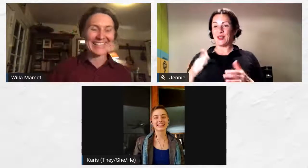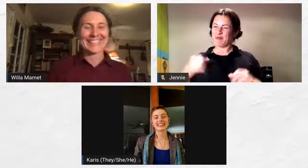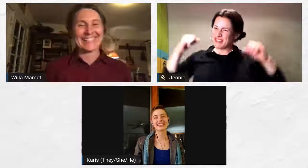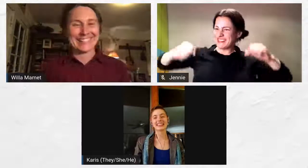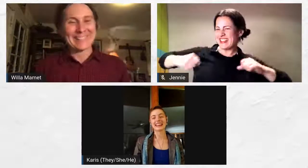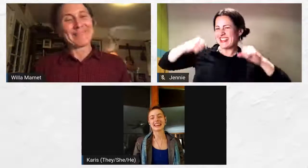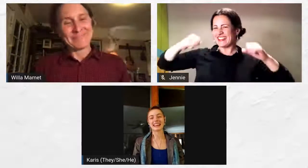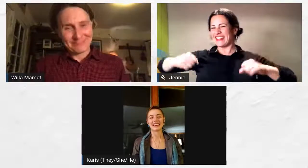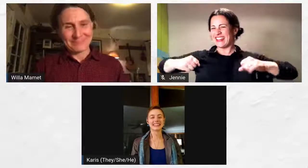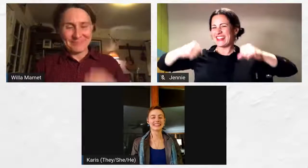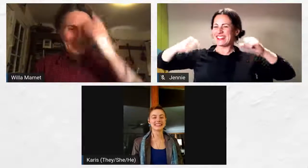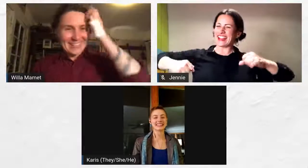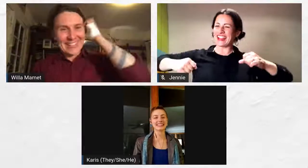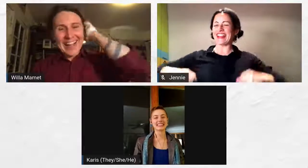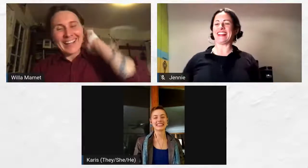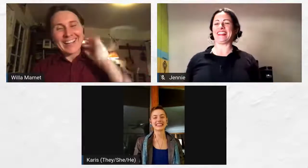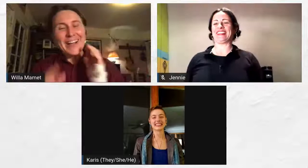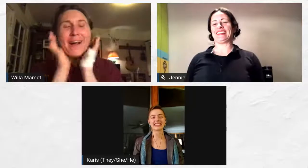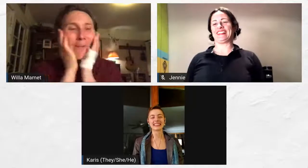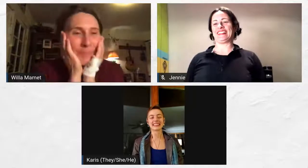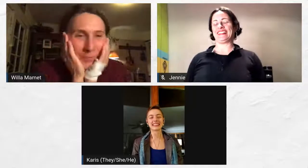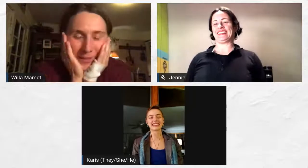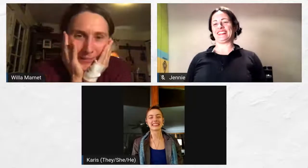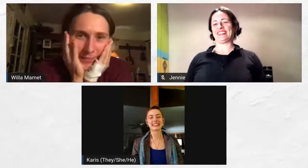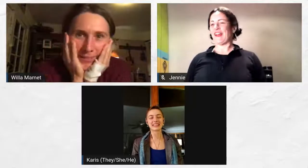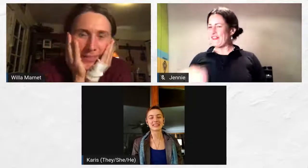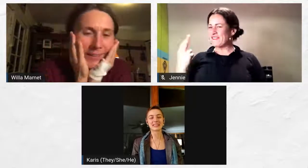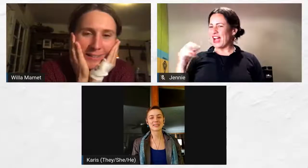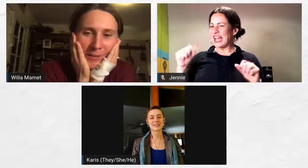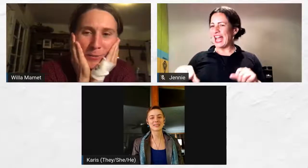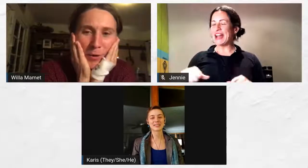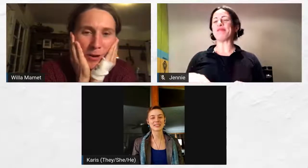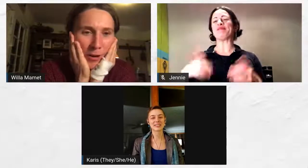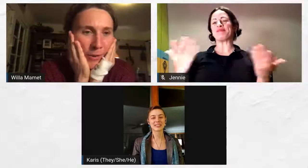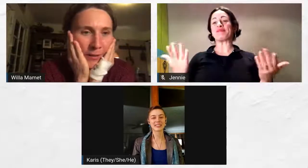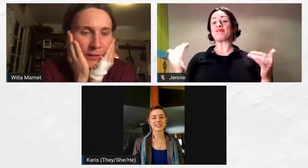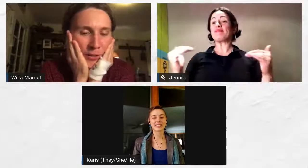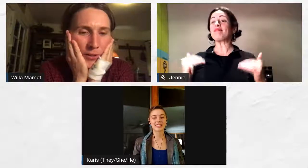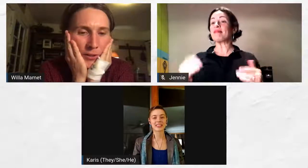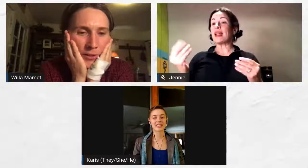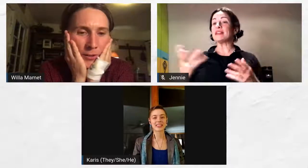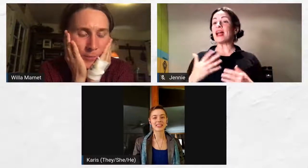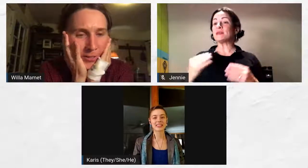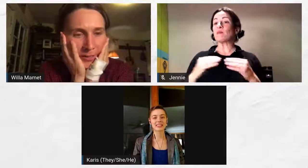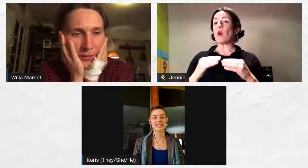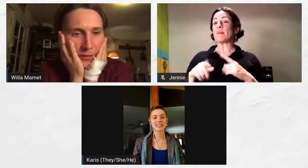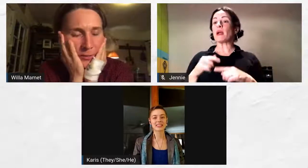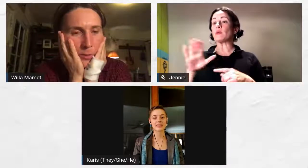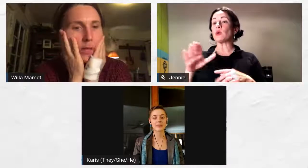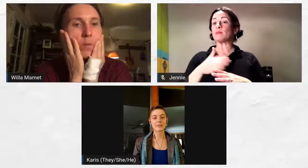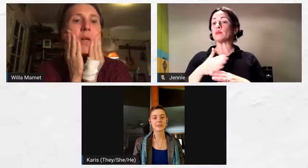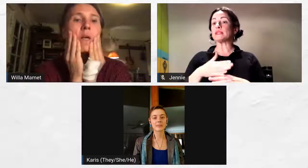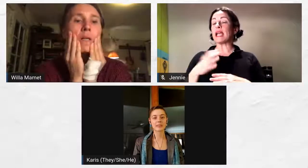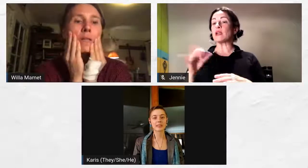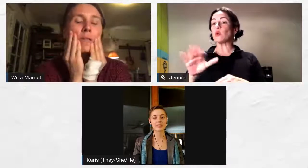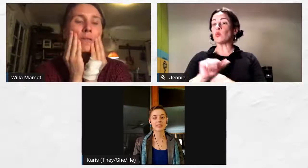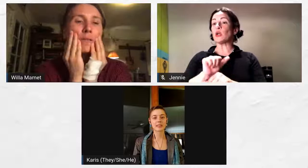yeah. Yay. Yeah. Tell us a little more about your music and your